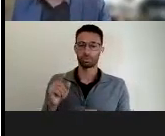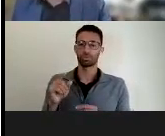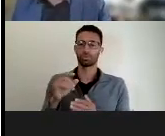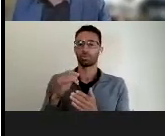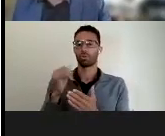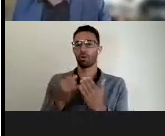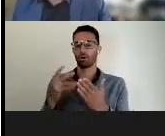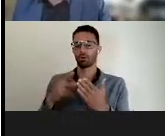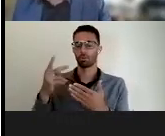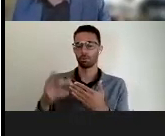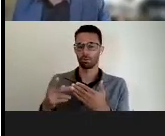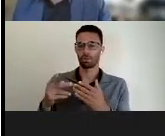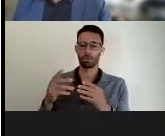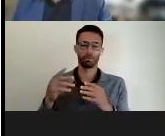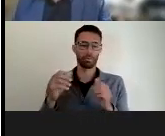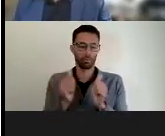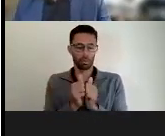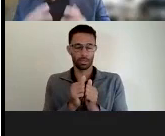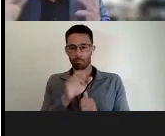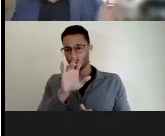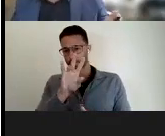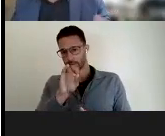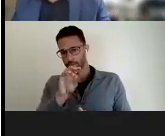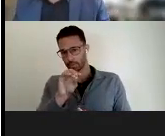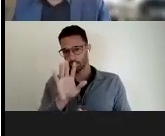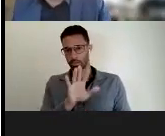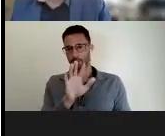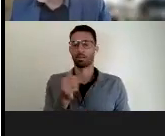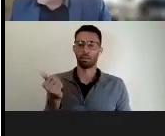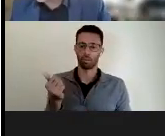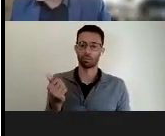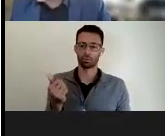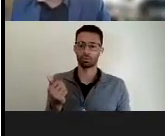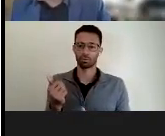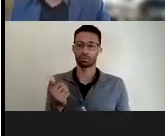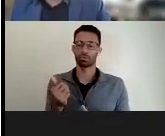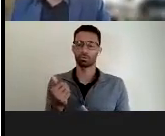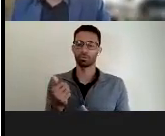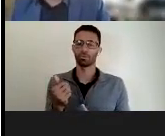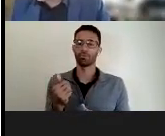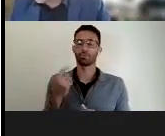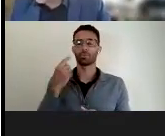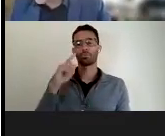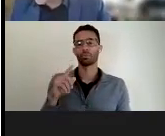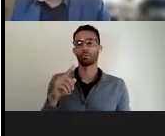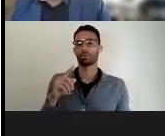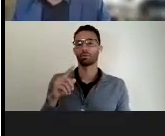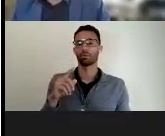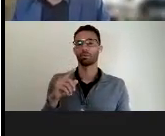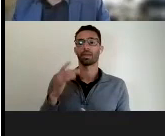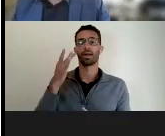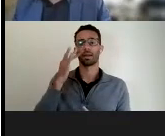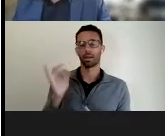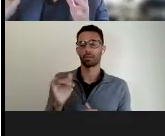70 others, were actually part of a several month-long exhibit at the California State Museum